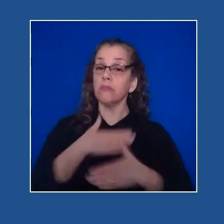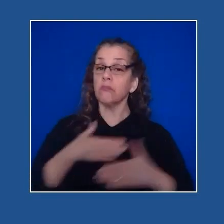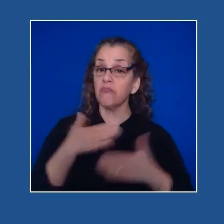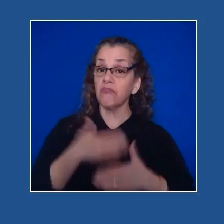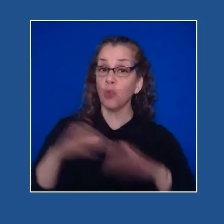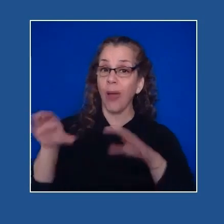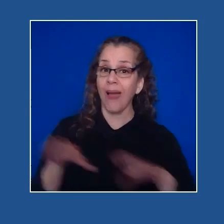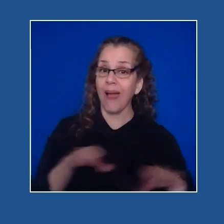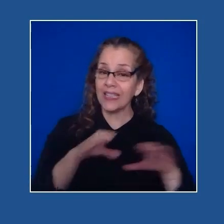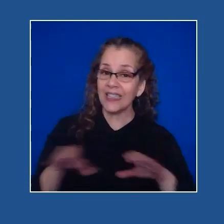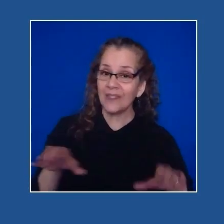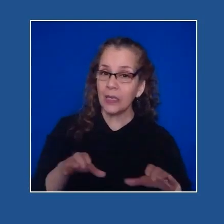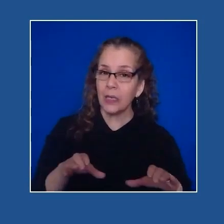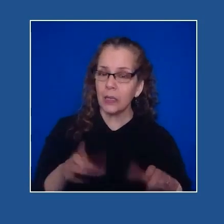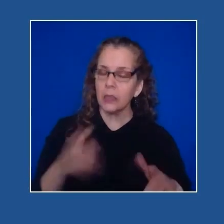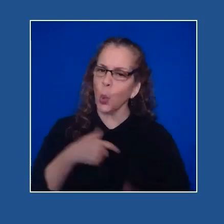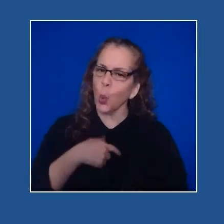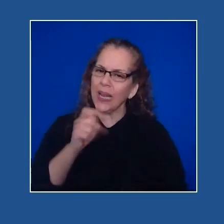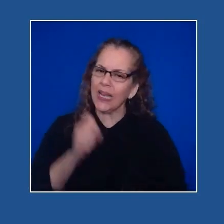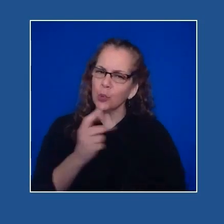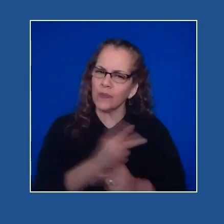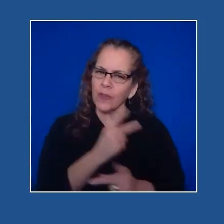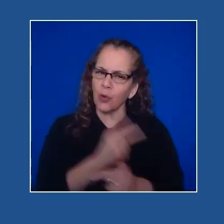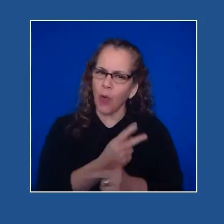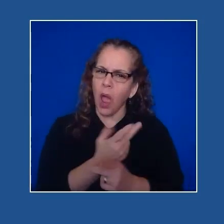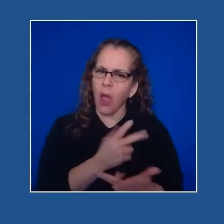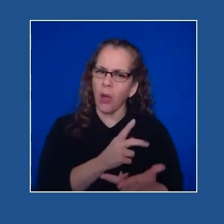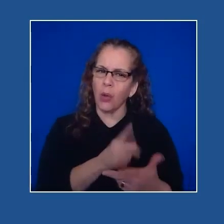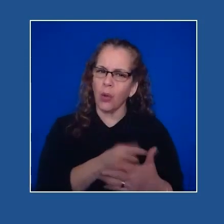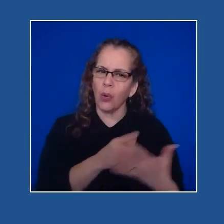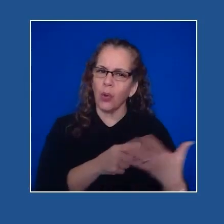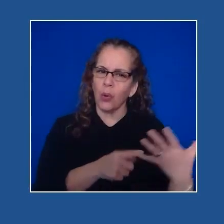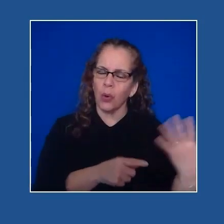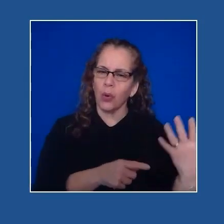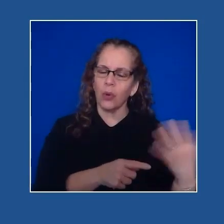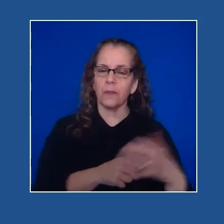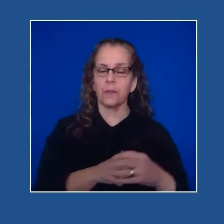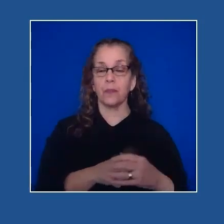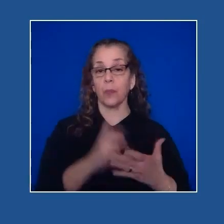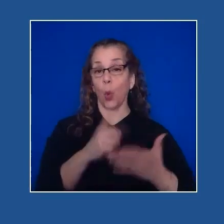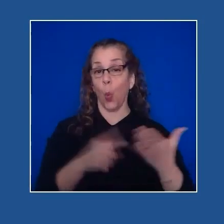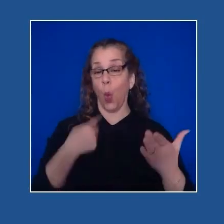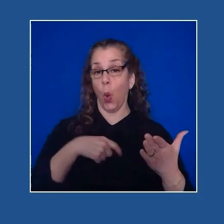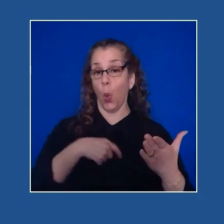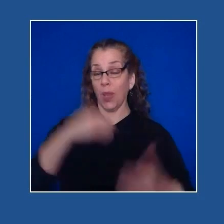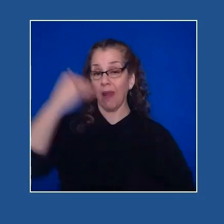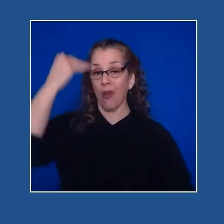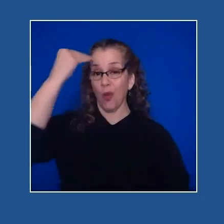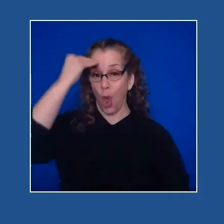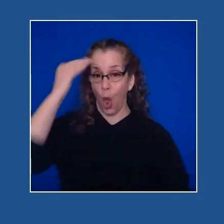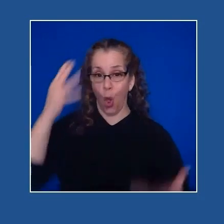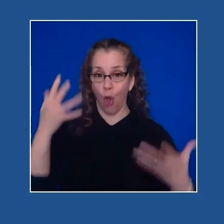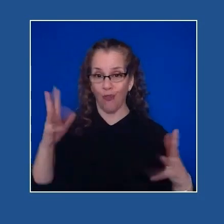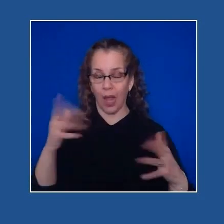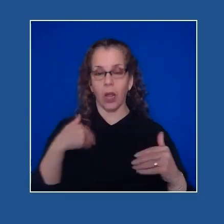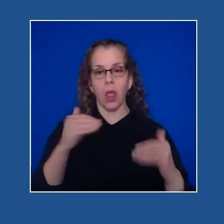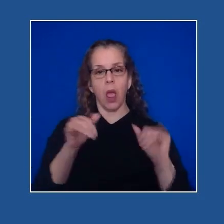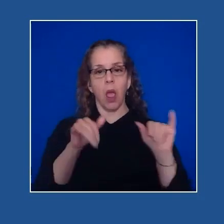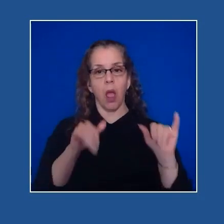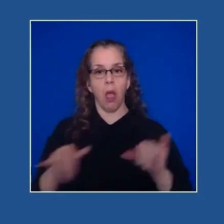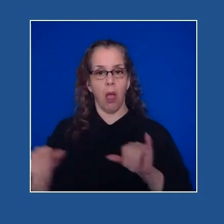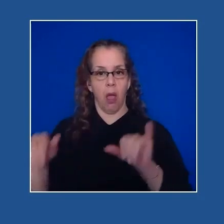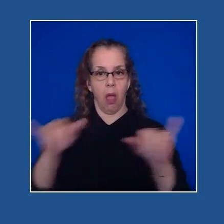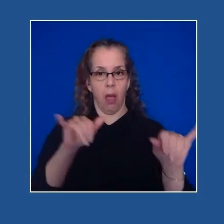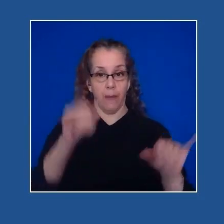need to continue to explore for sure. What we know is that the common thread is that in men with